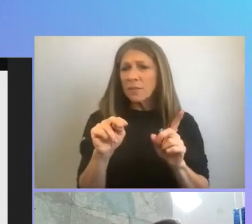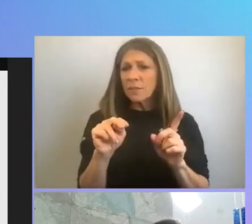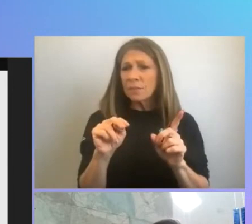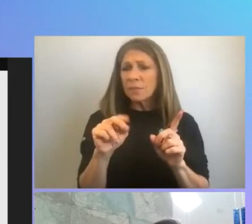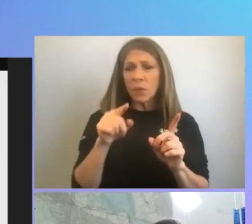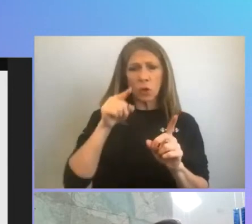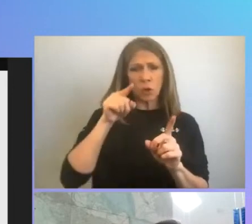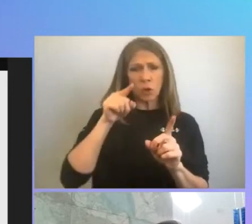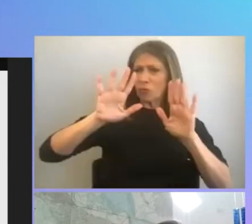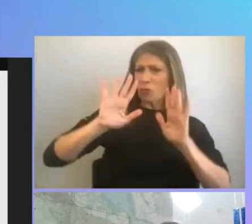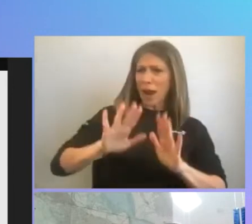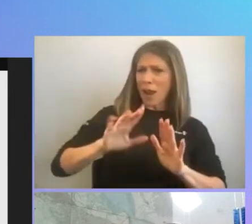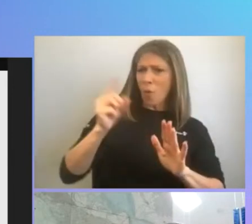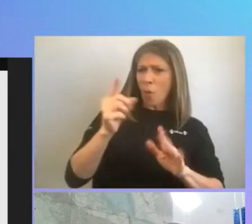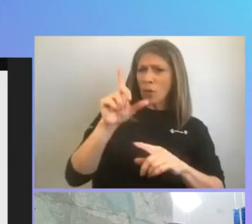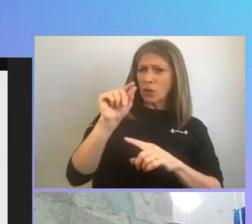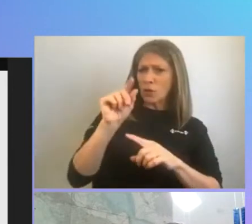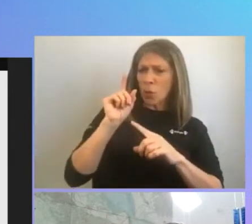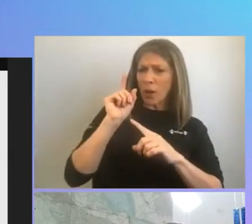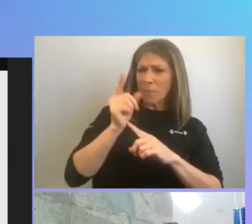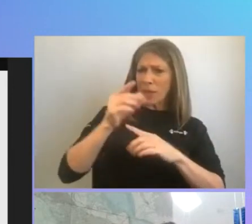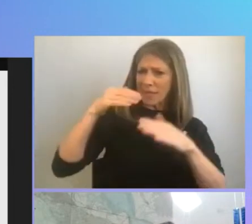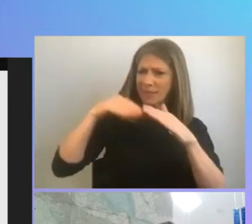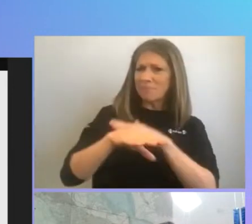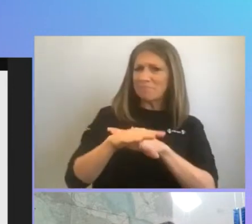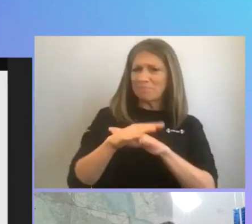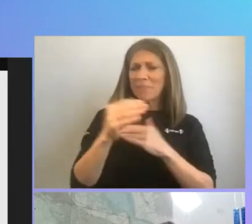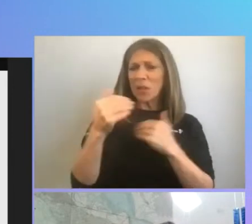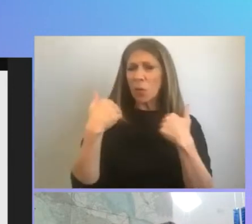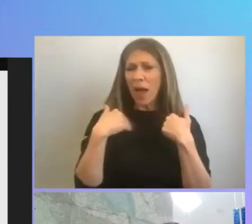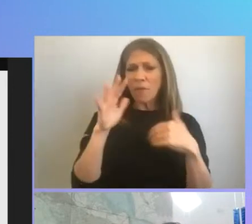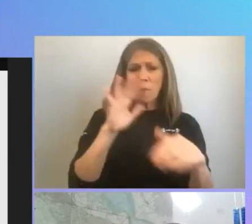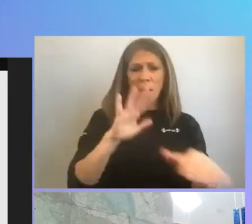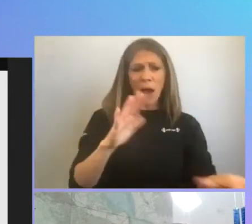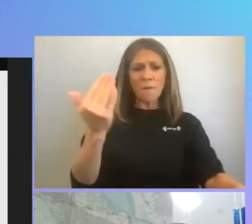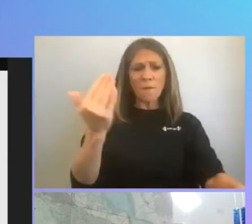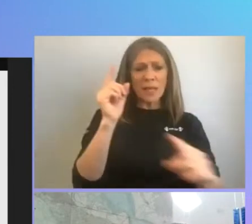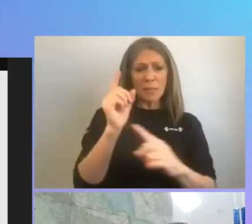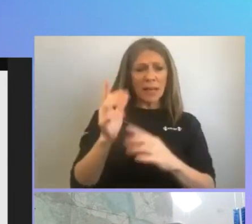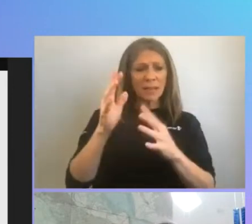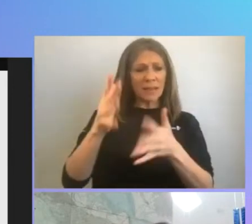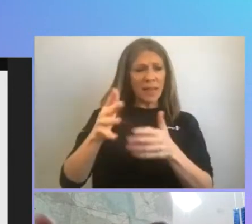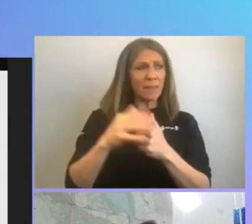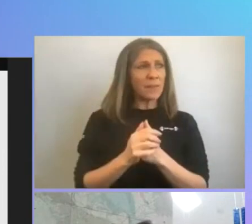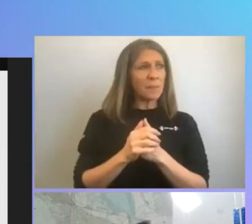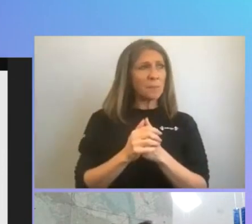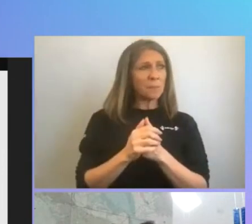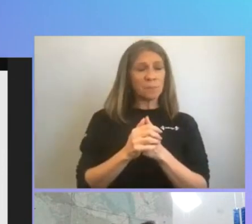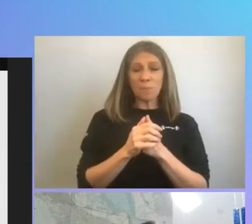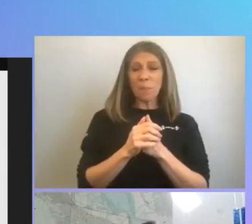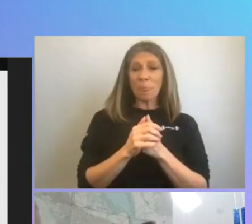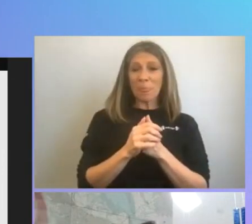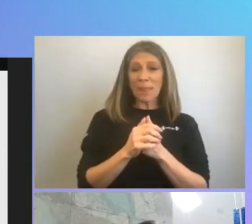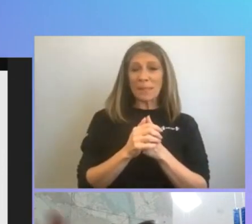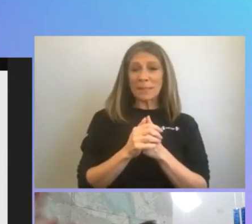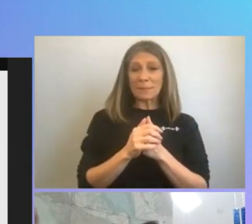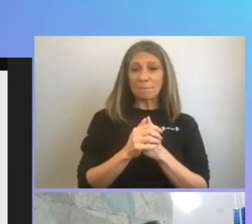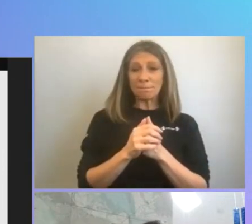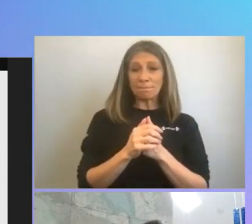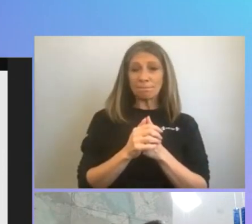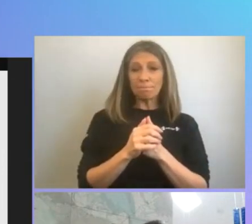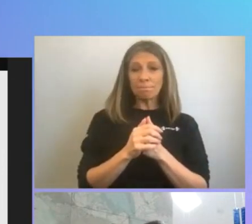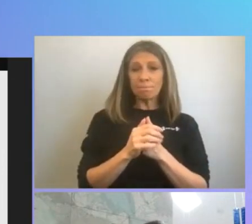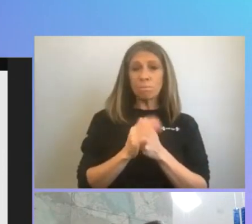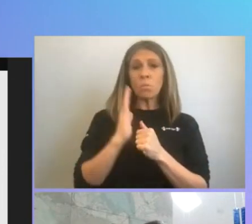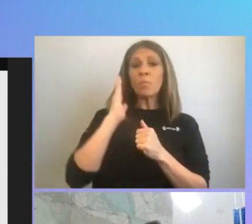You're great. We're only 20 minutes in, so you have about 15 minutes left. Okay, so I'll